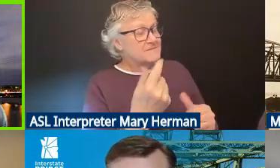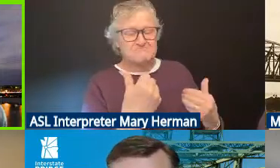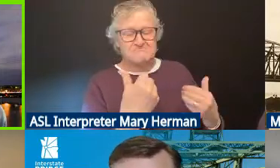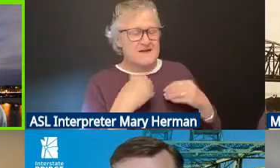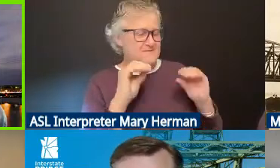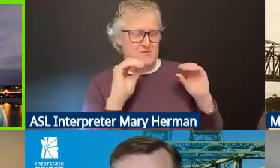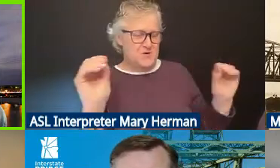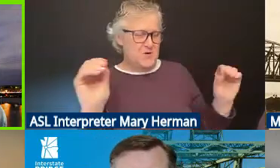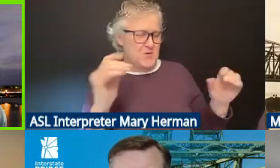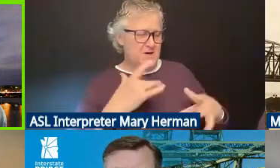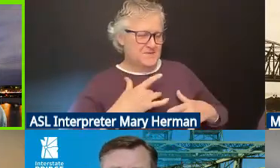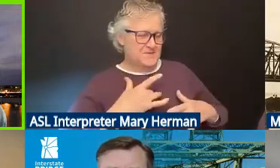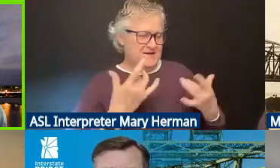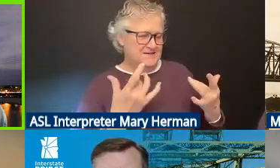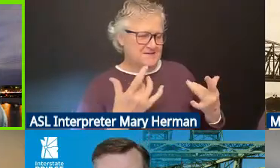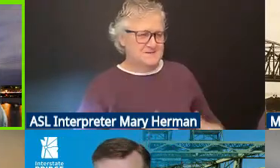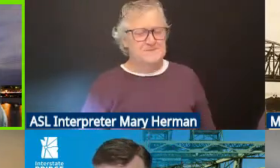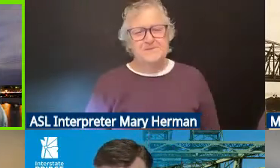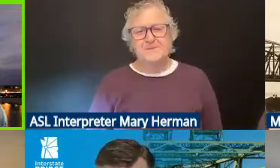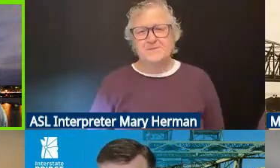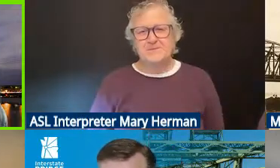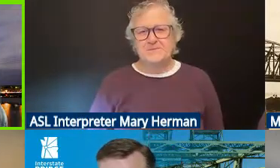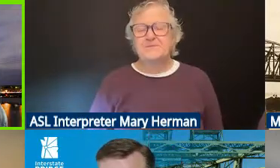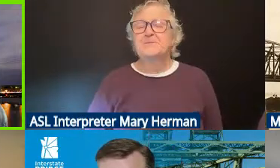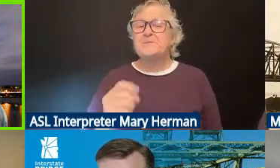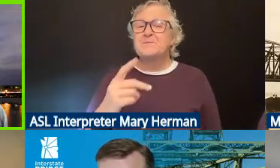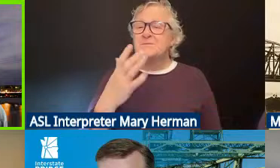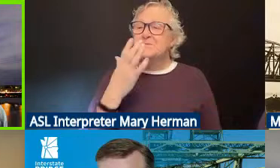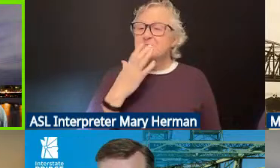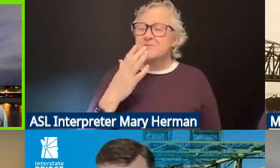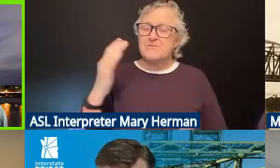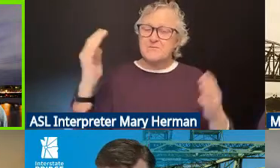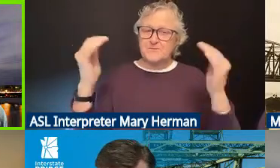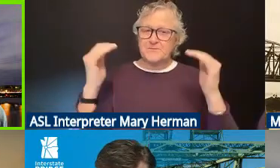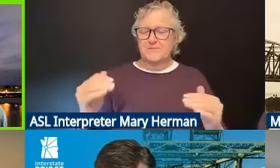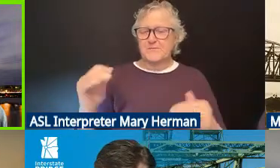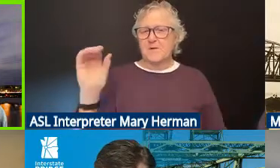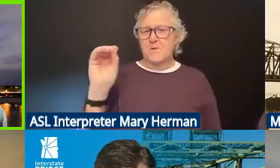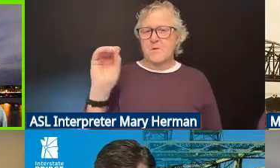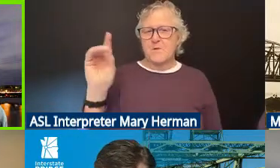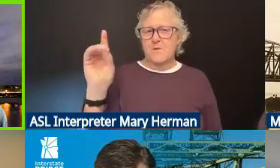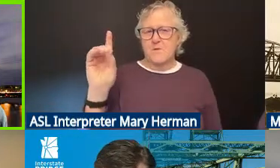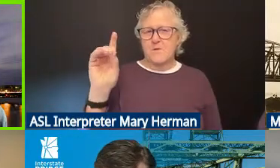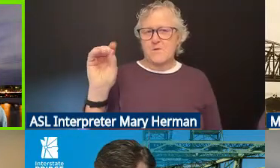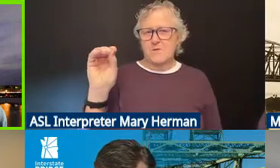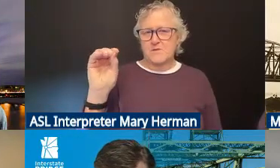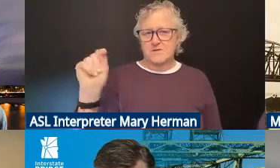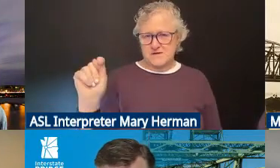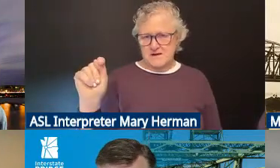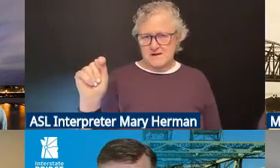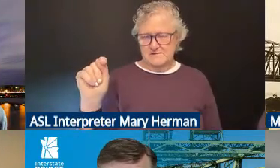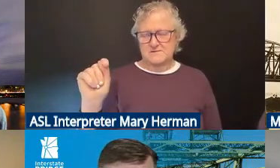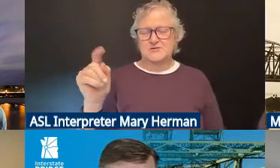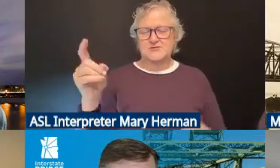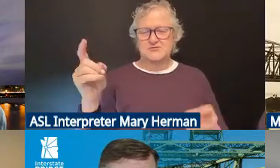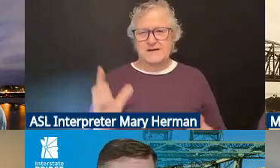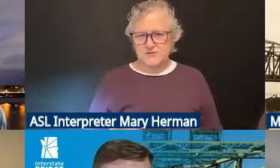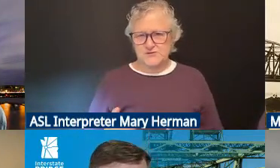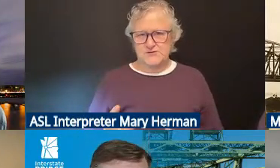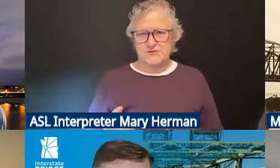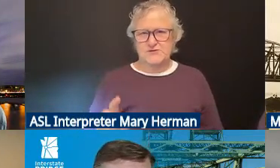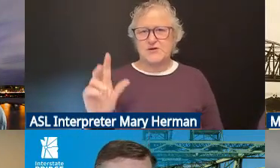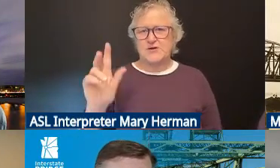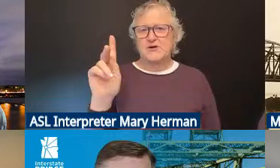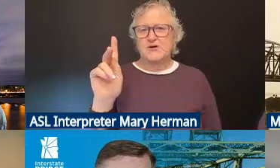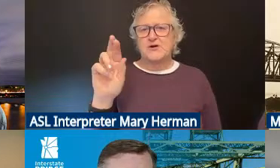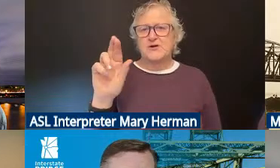will have ODOT Director Chris Strickler. Good morning, everybody. It's great to